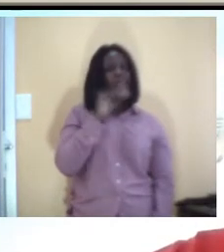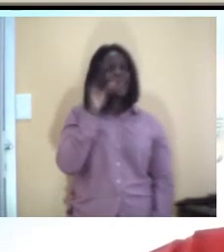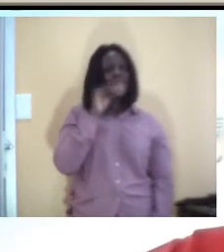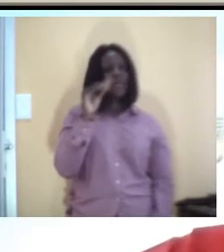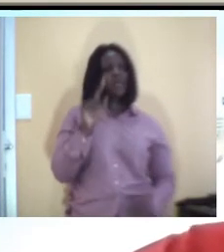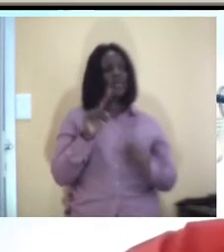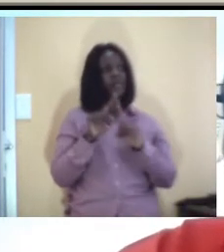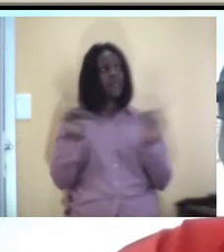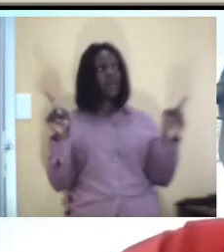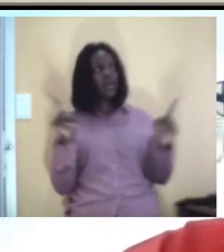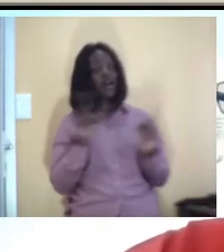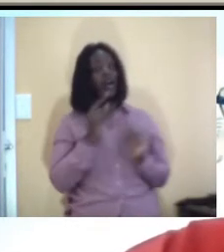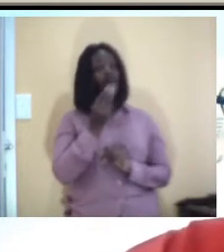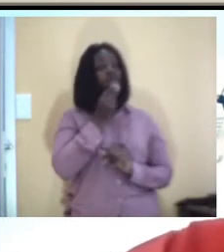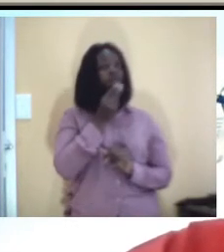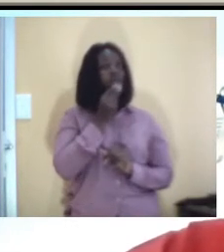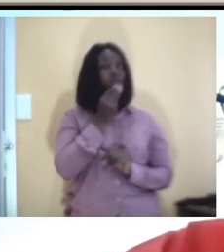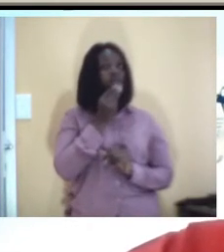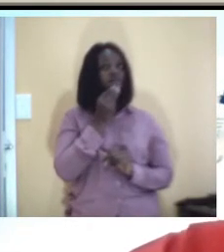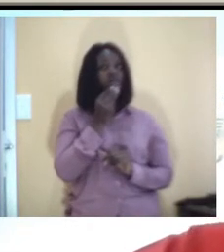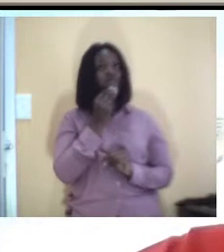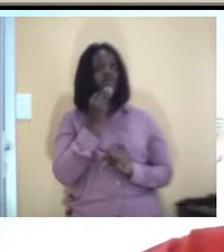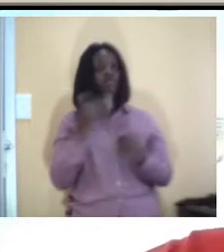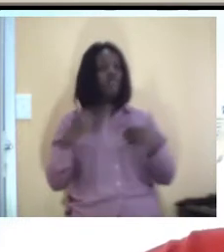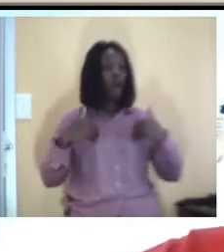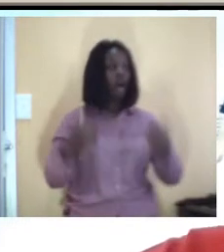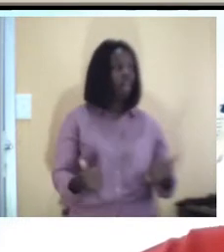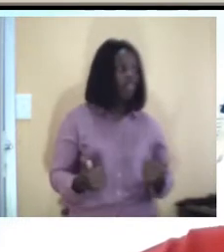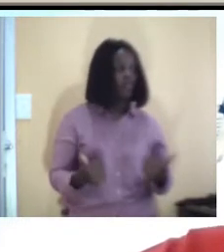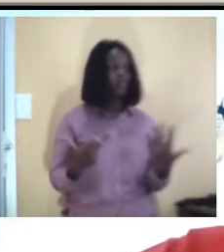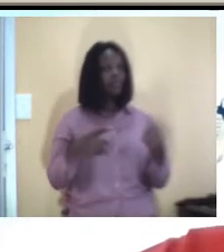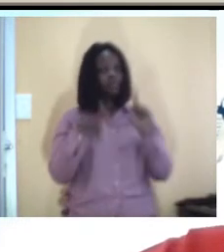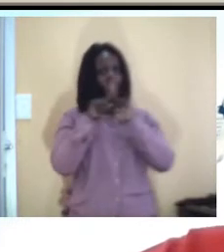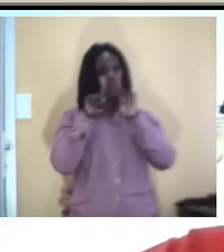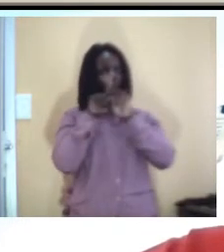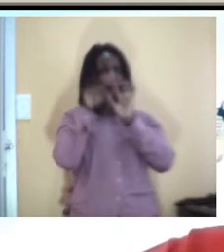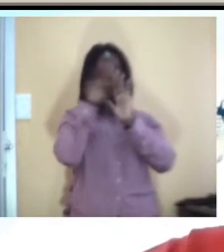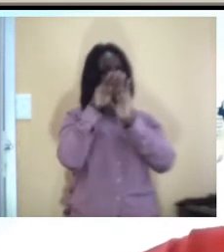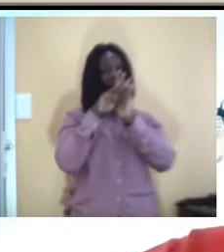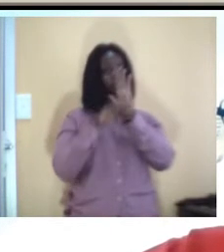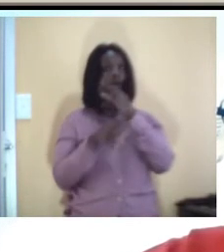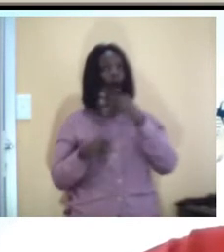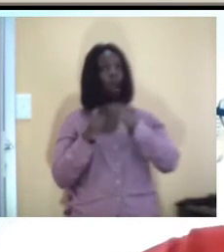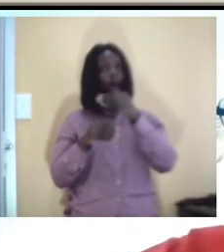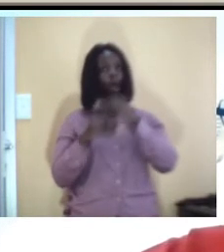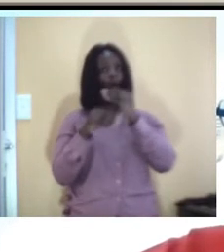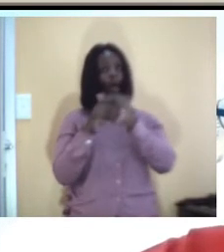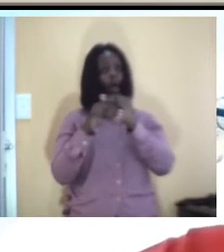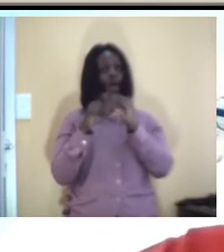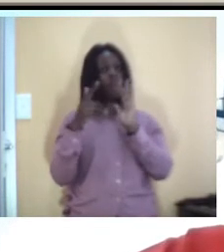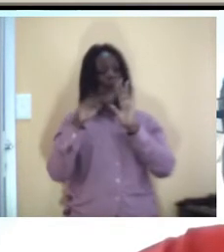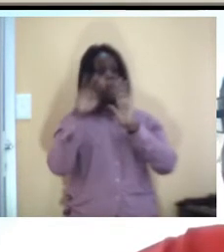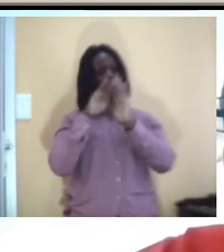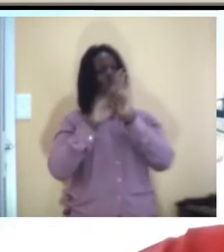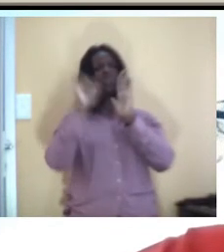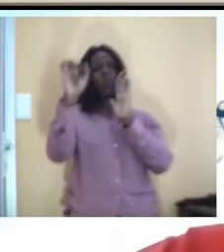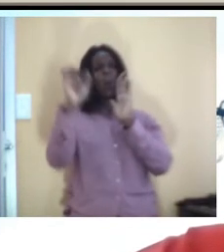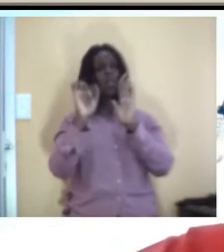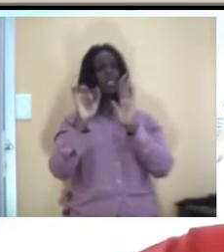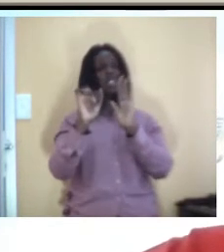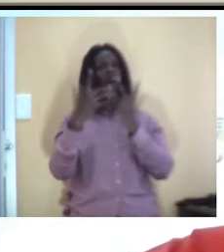and nutrition security programs to add to their list of failures, even